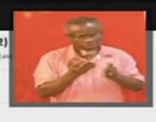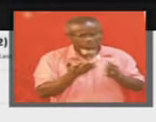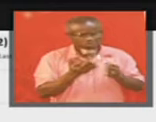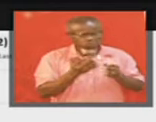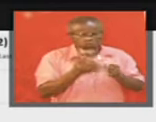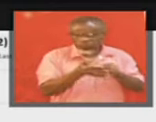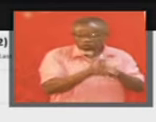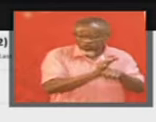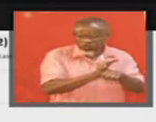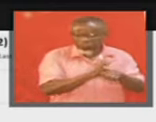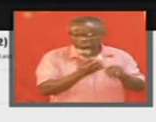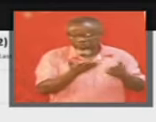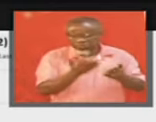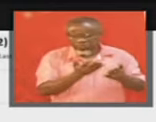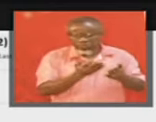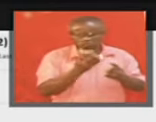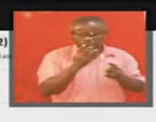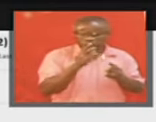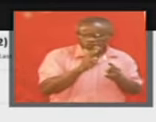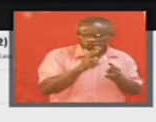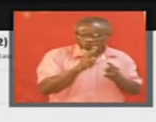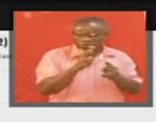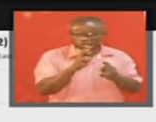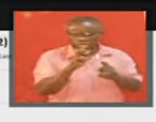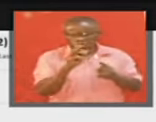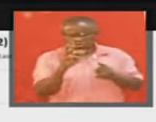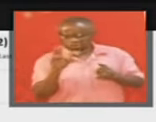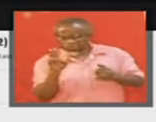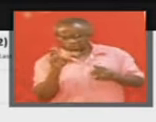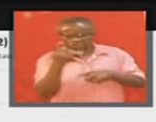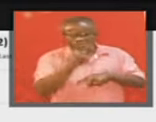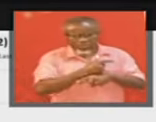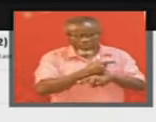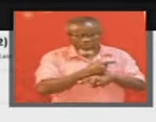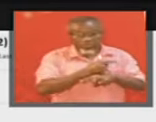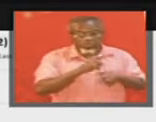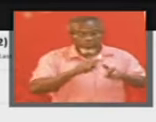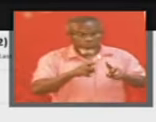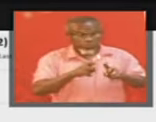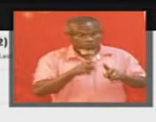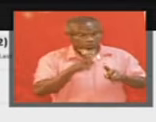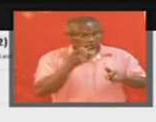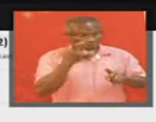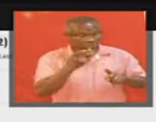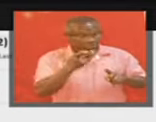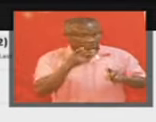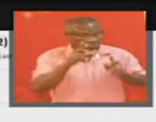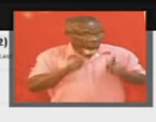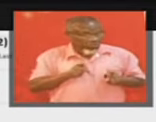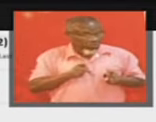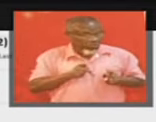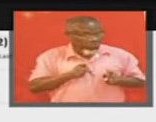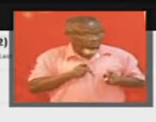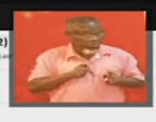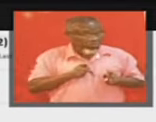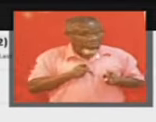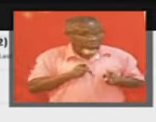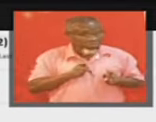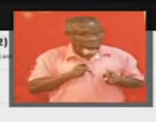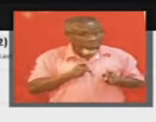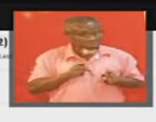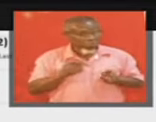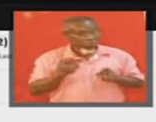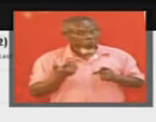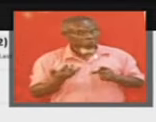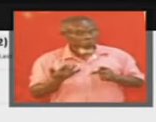7 days, so about a week. But then persons in our population tend to take about another week before they show up for care